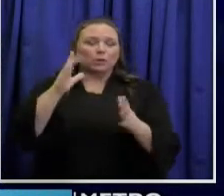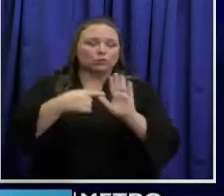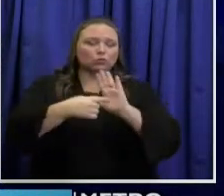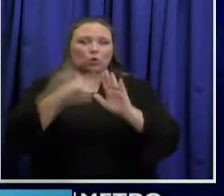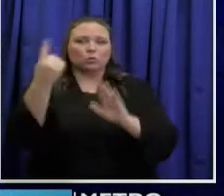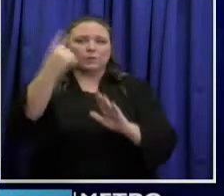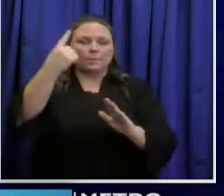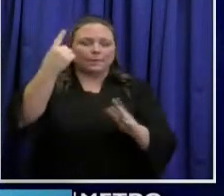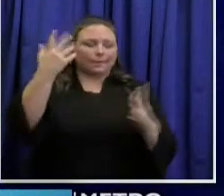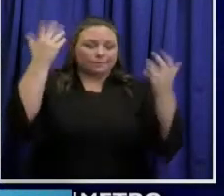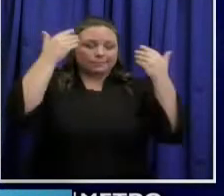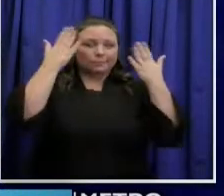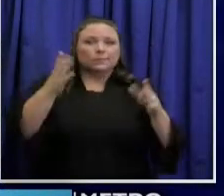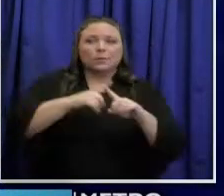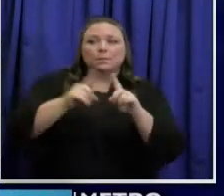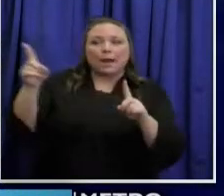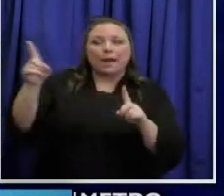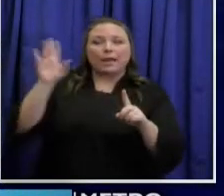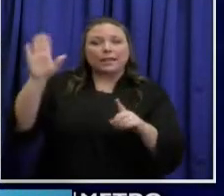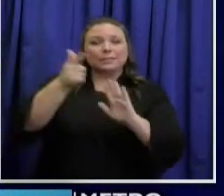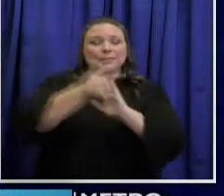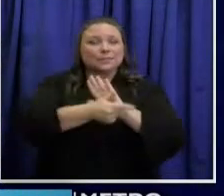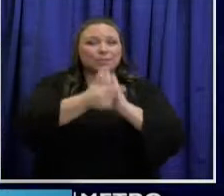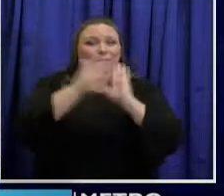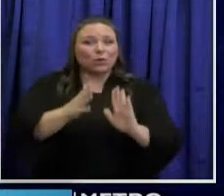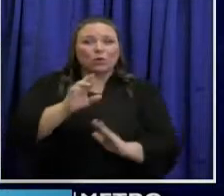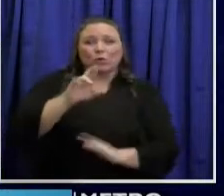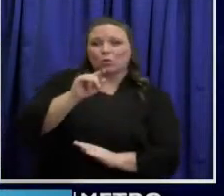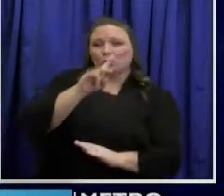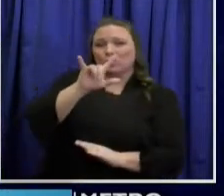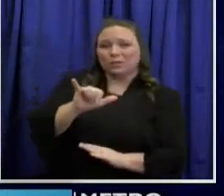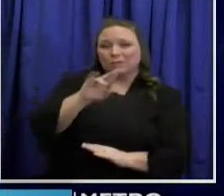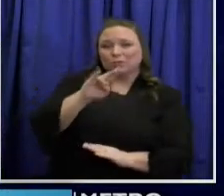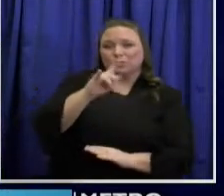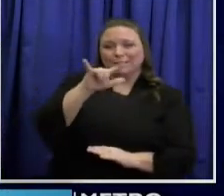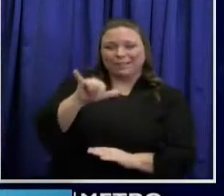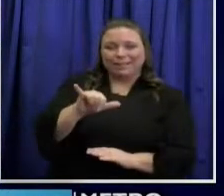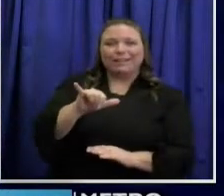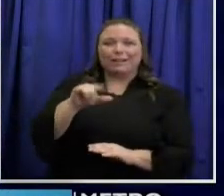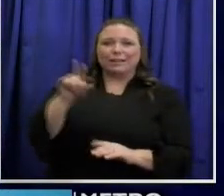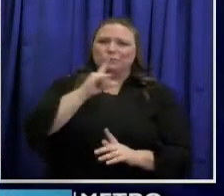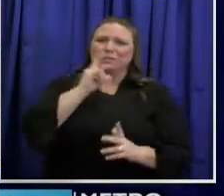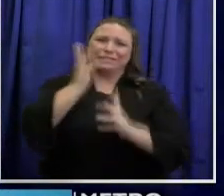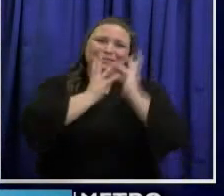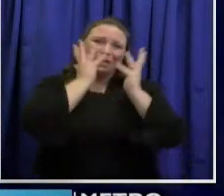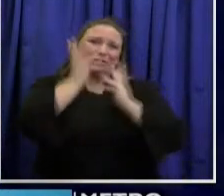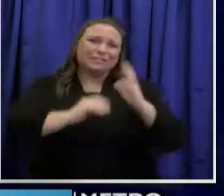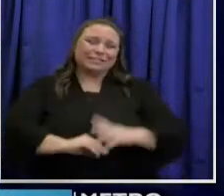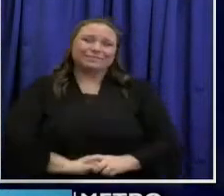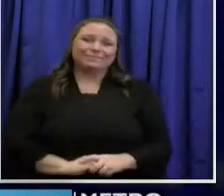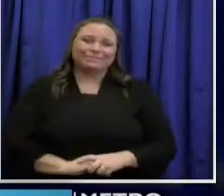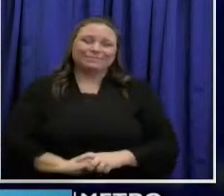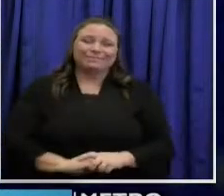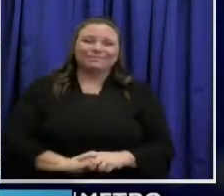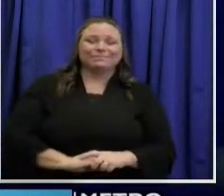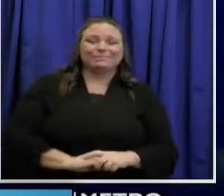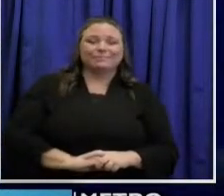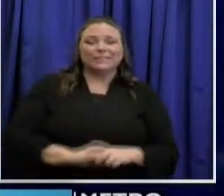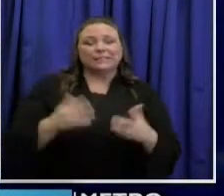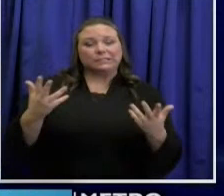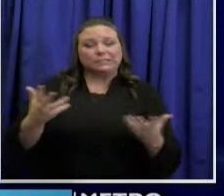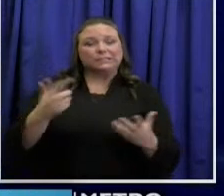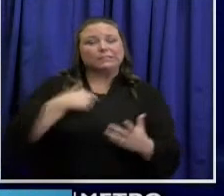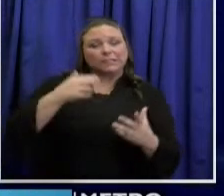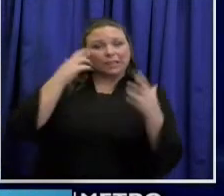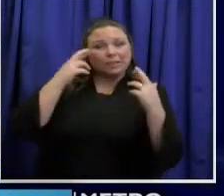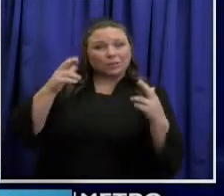But his appearance by his own lawyer, Rudy Giuliani in Pennsylvania, was something of an embarrassment. So I'm hopeful